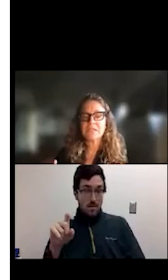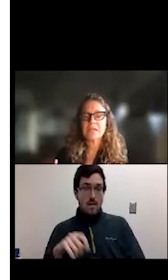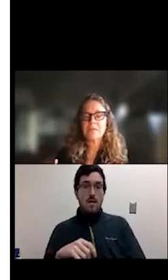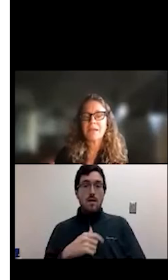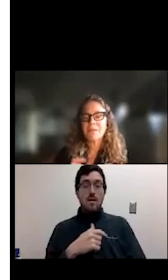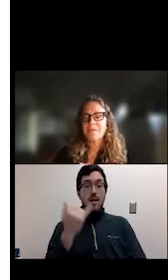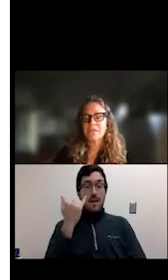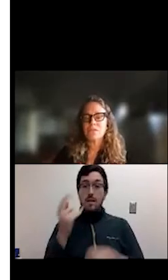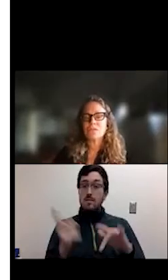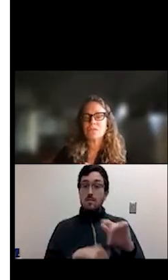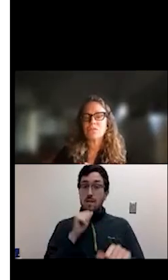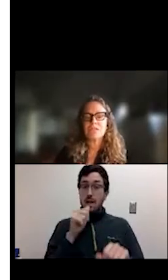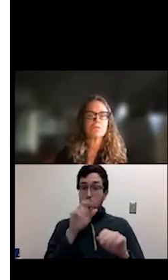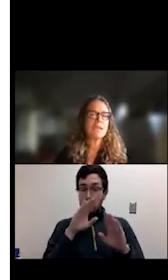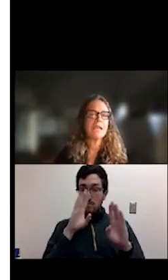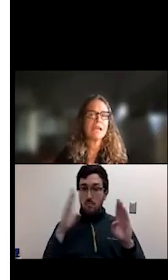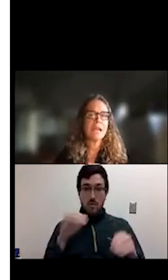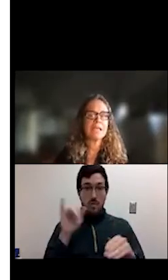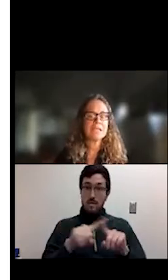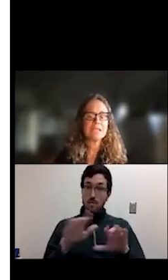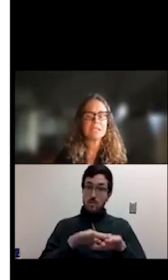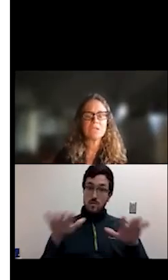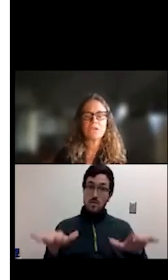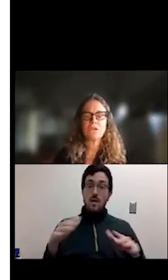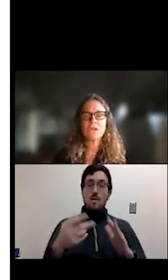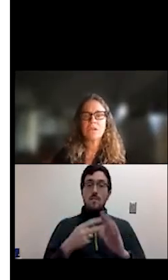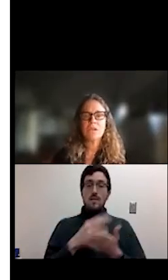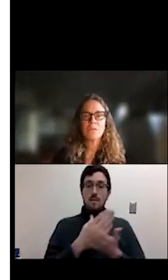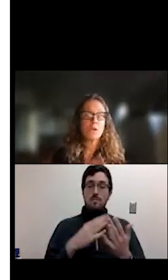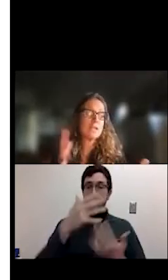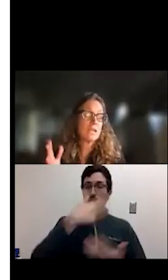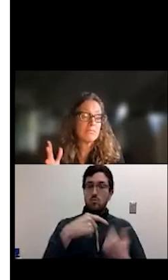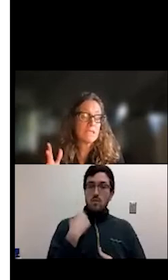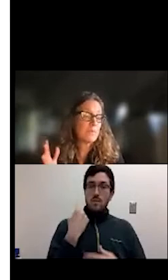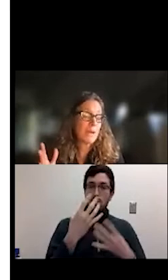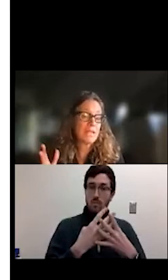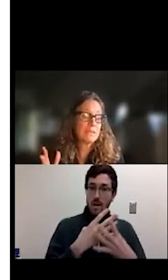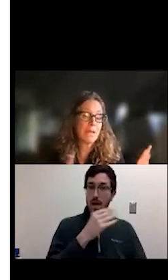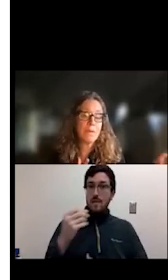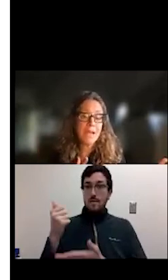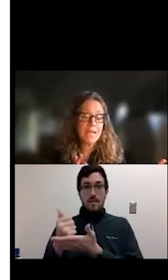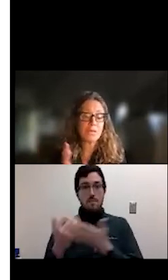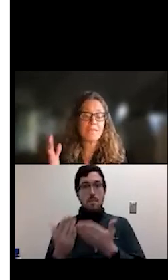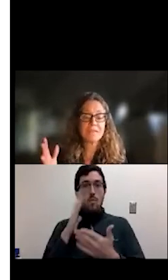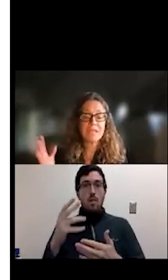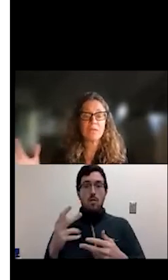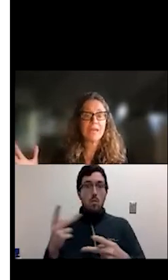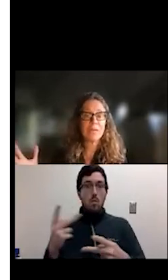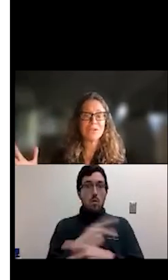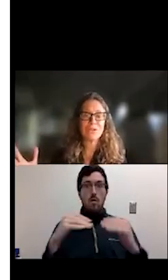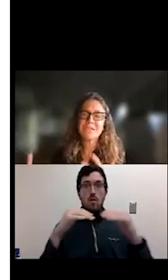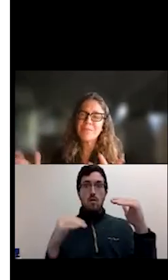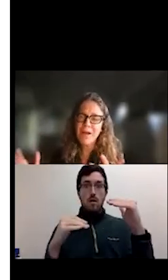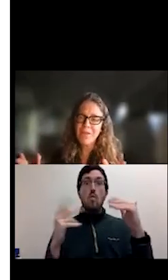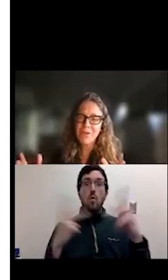differences might mean that social risk screening and assistance could worsen disparities by race or ethnicity